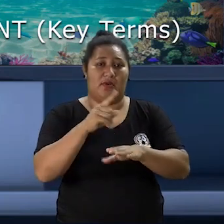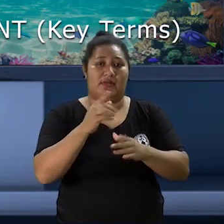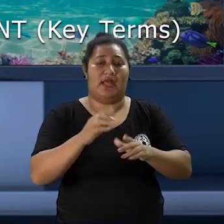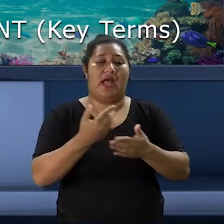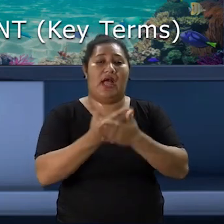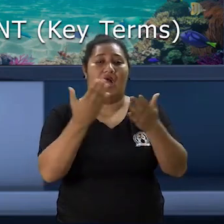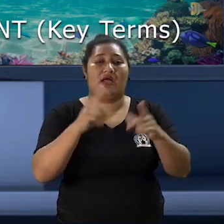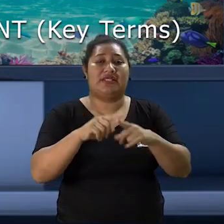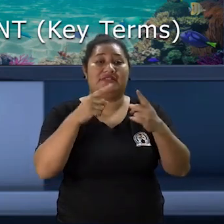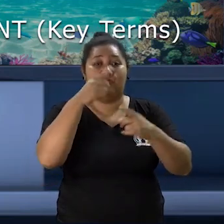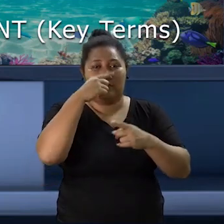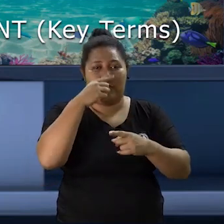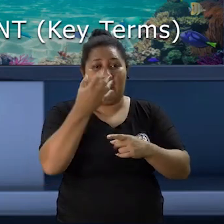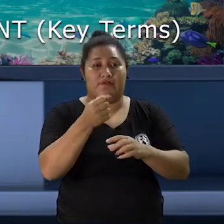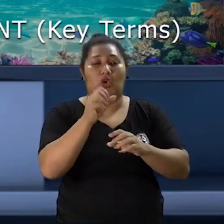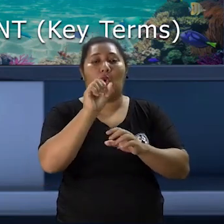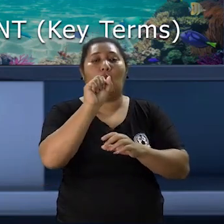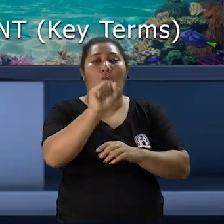have their own